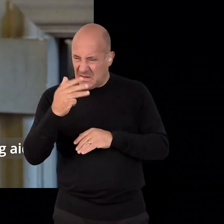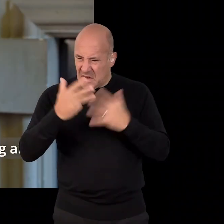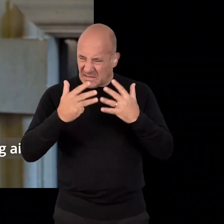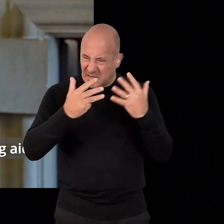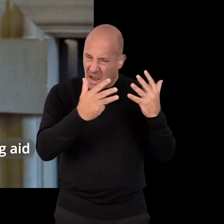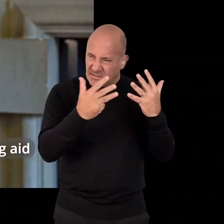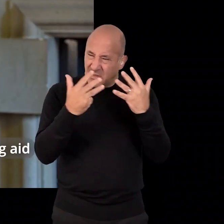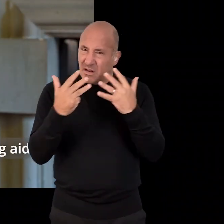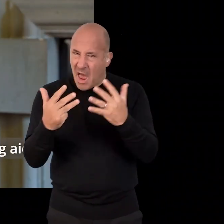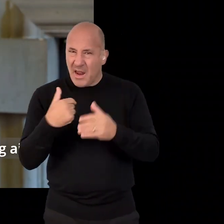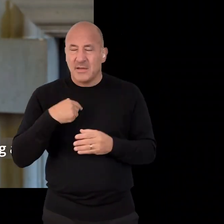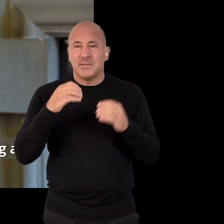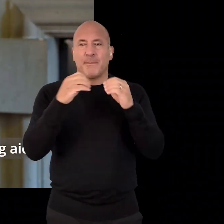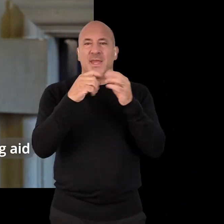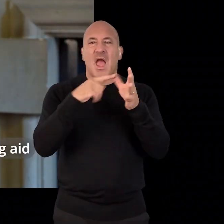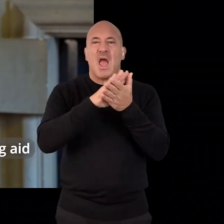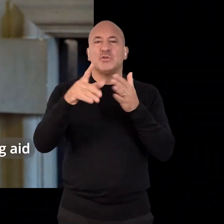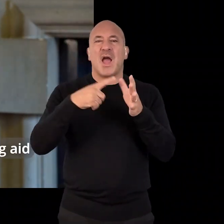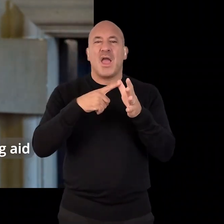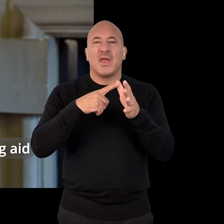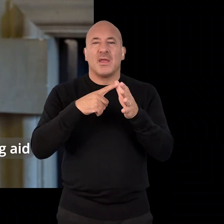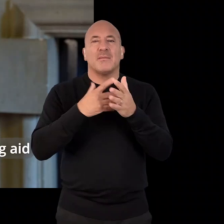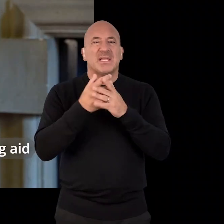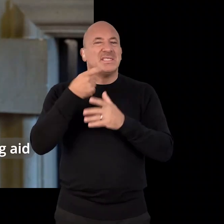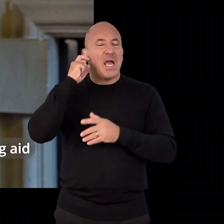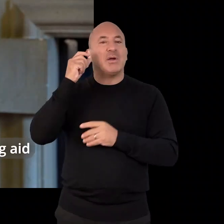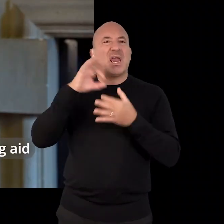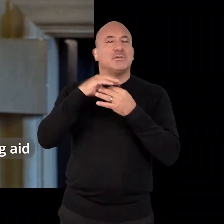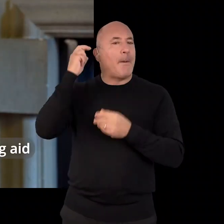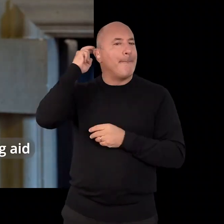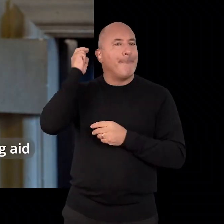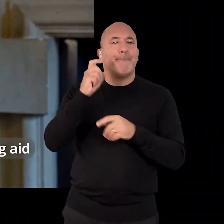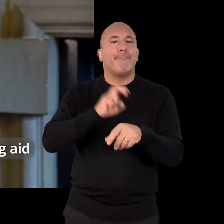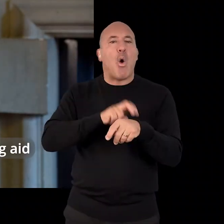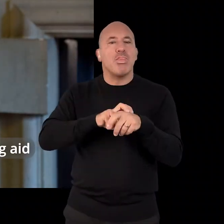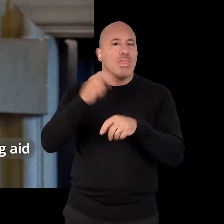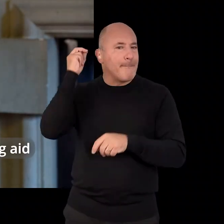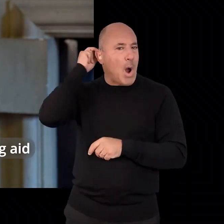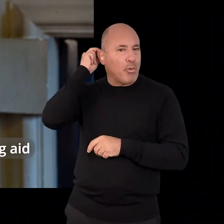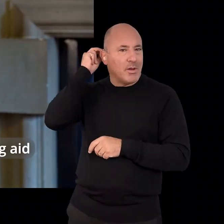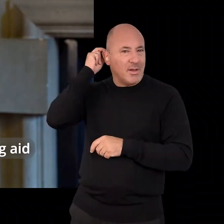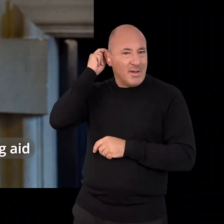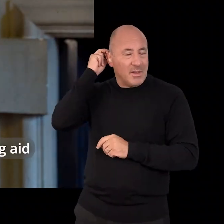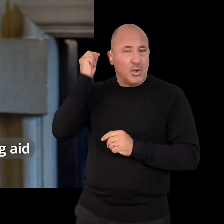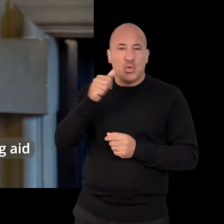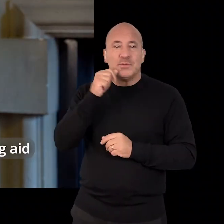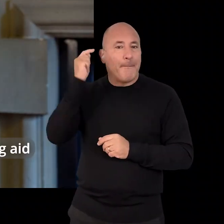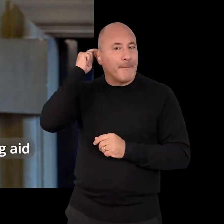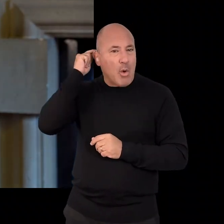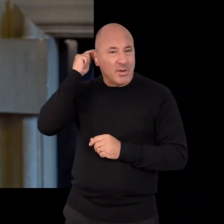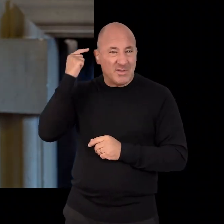canals. I think it was 99, I had a Baha, bone-anchored hearing